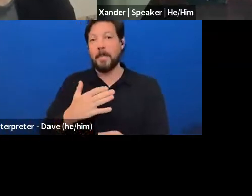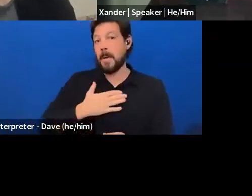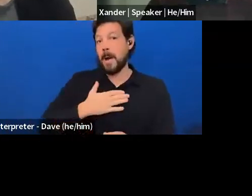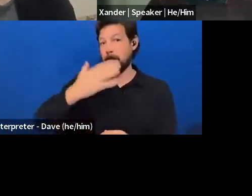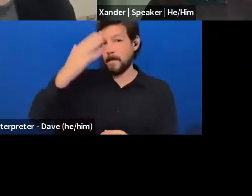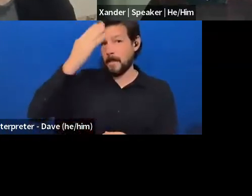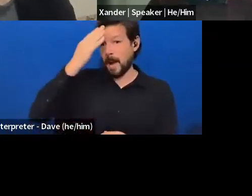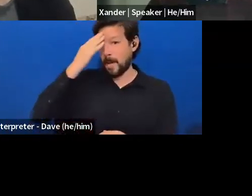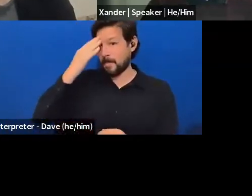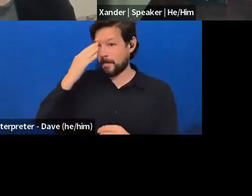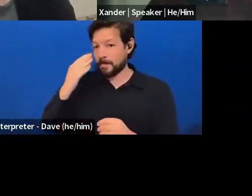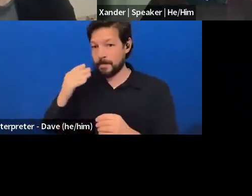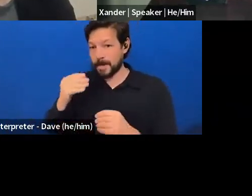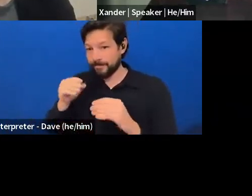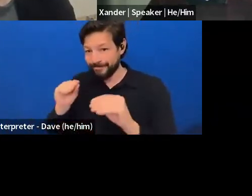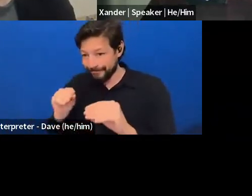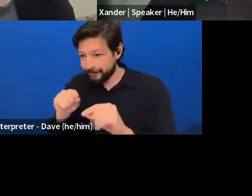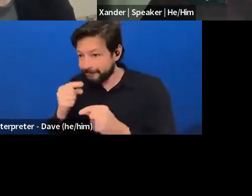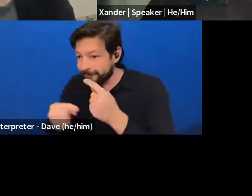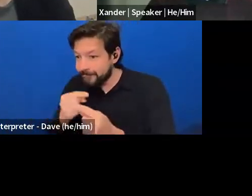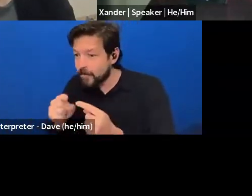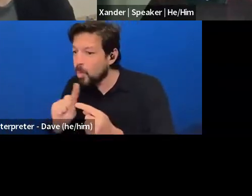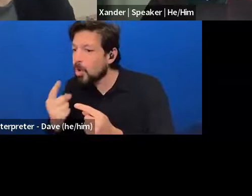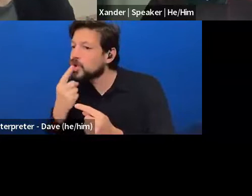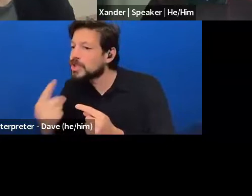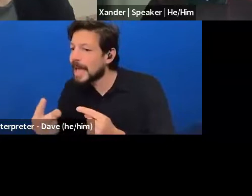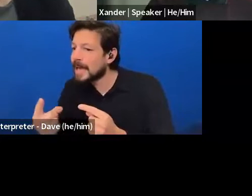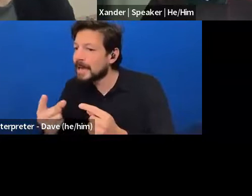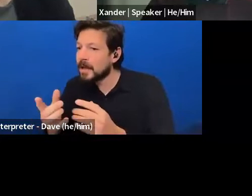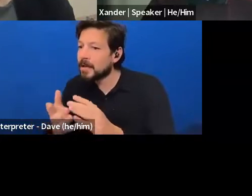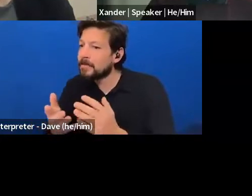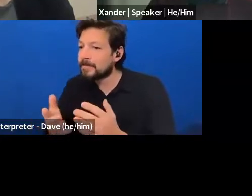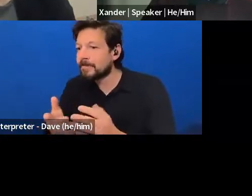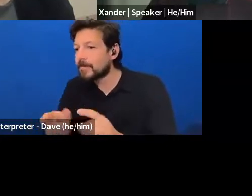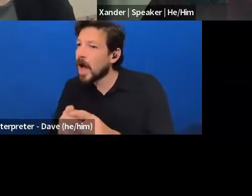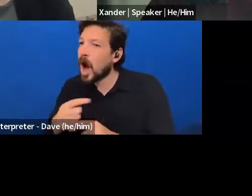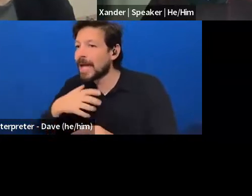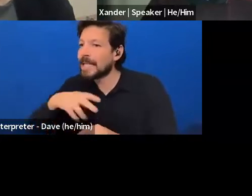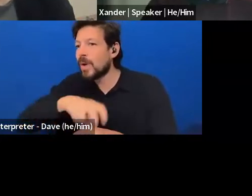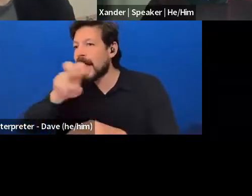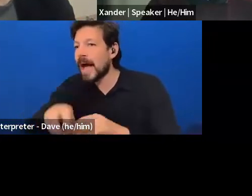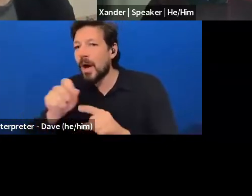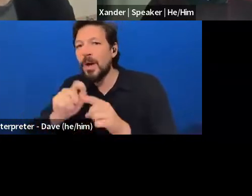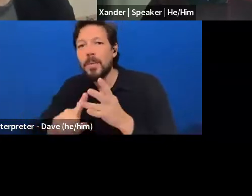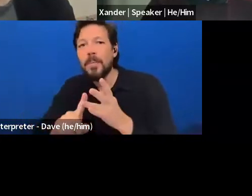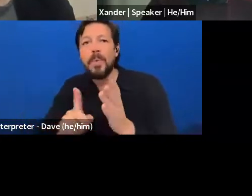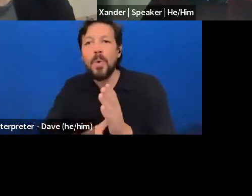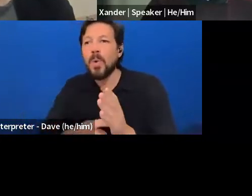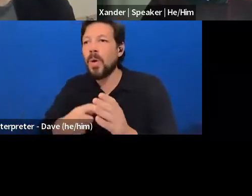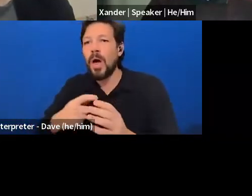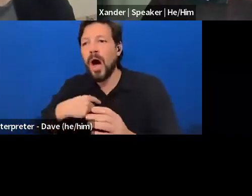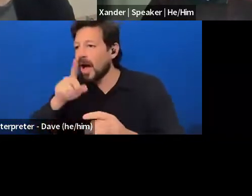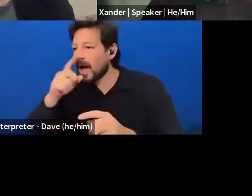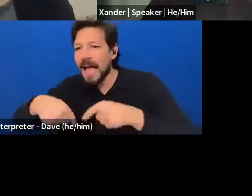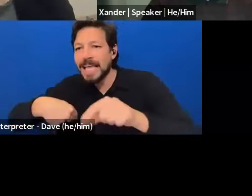me what to say when I got to swimming lessons so I could be successful myself, because she wasn't able to be there with me.